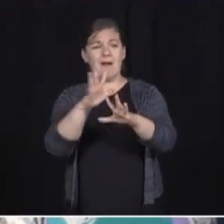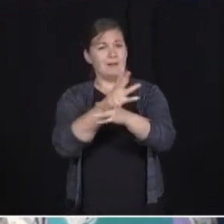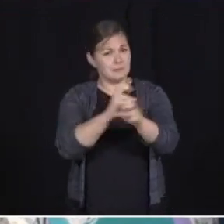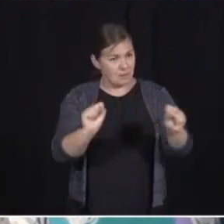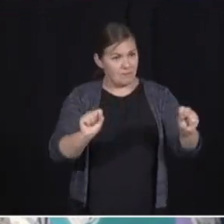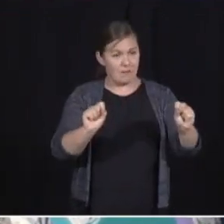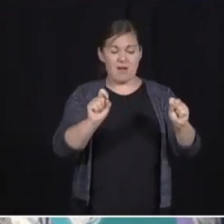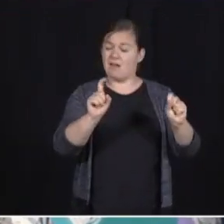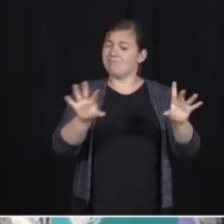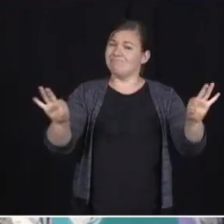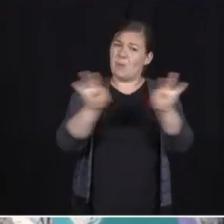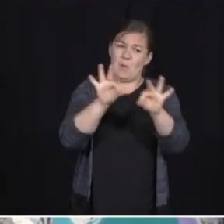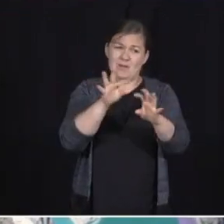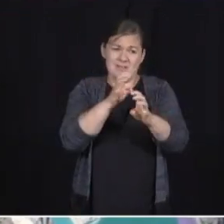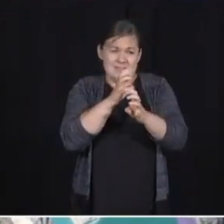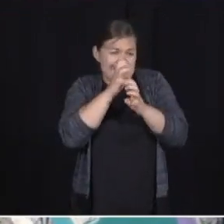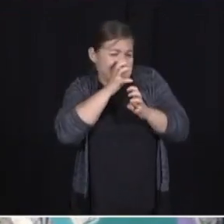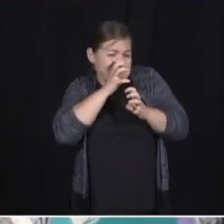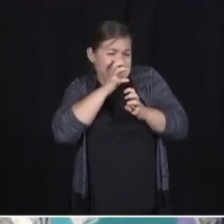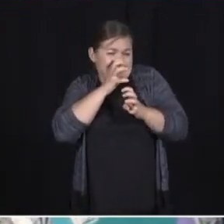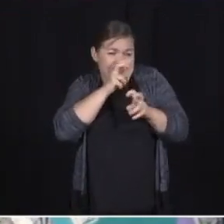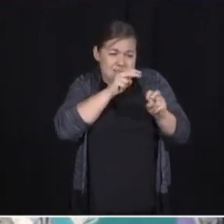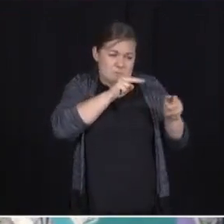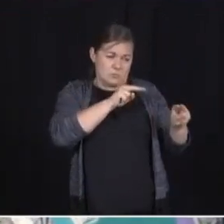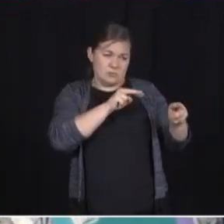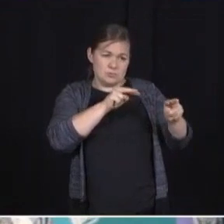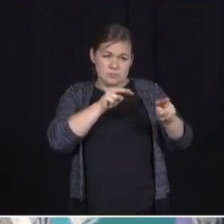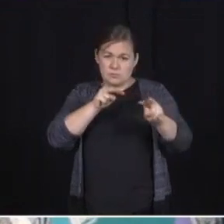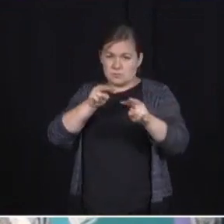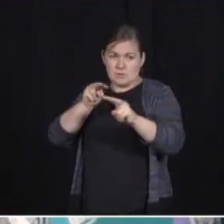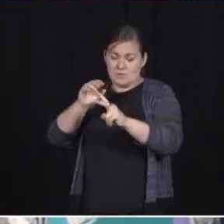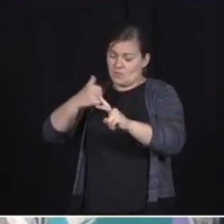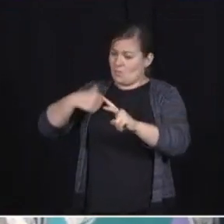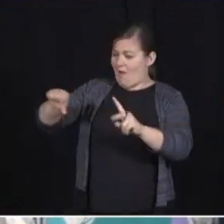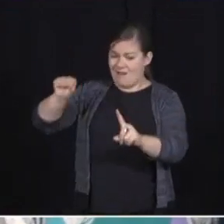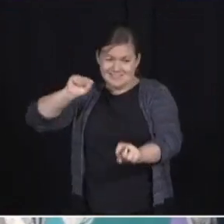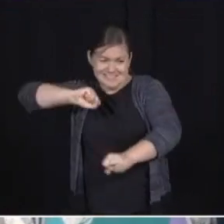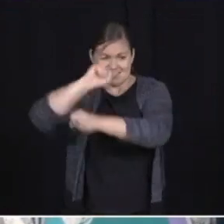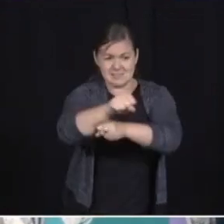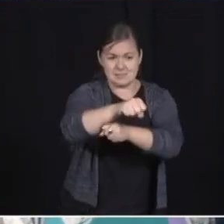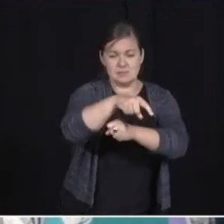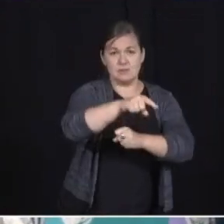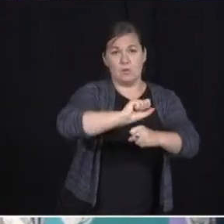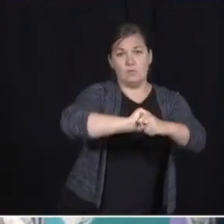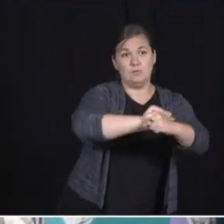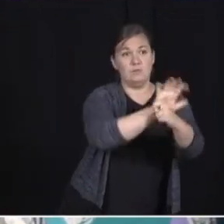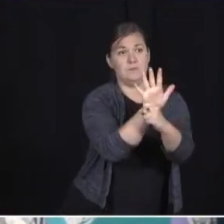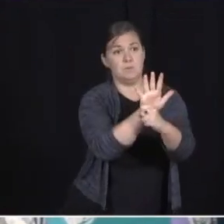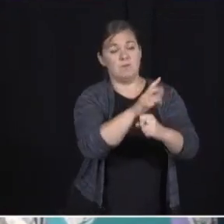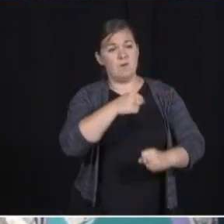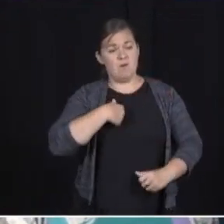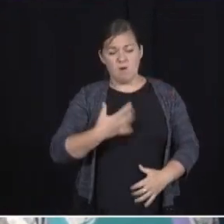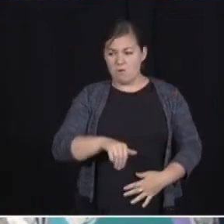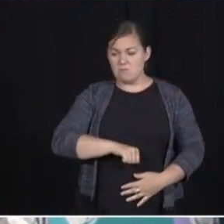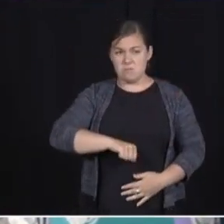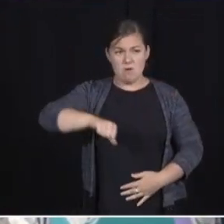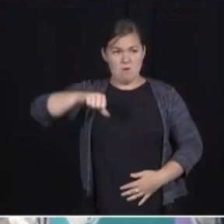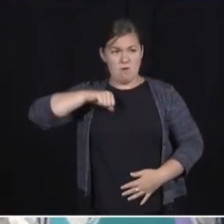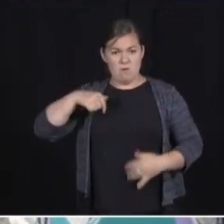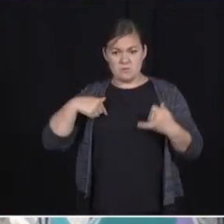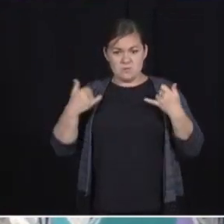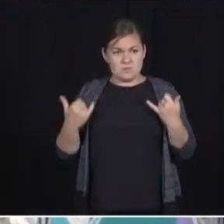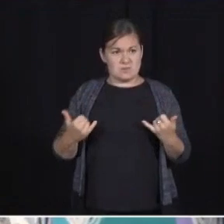to combat this virus. Today, we're proud to be the first province in the country to launch Canada's